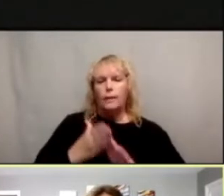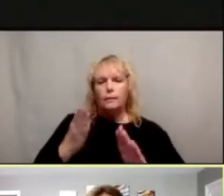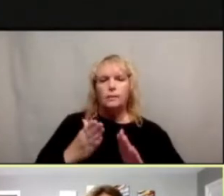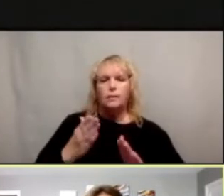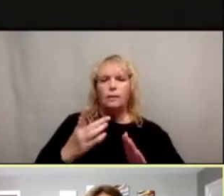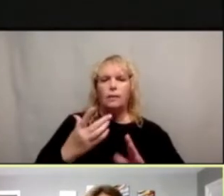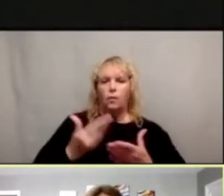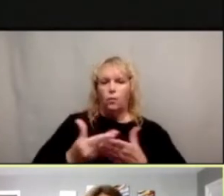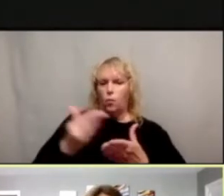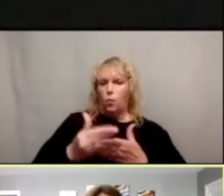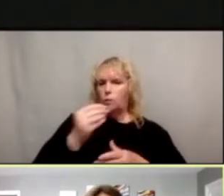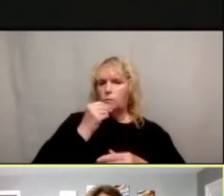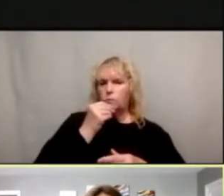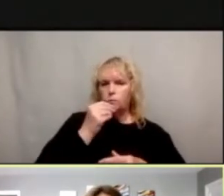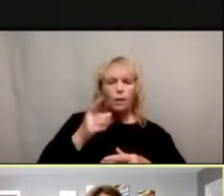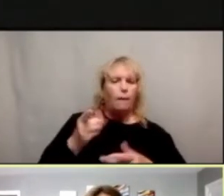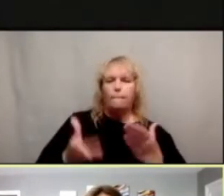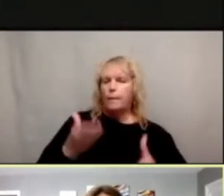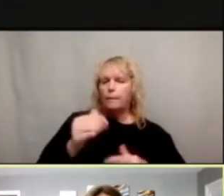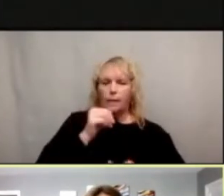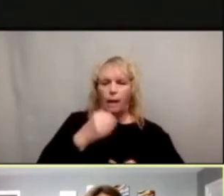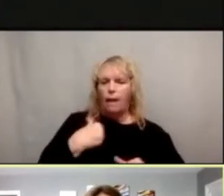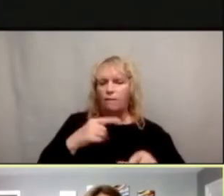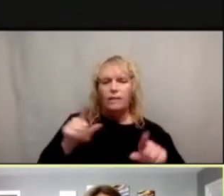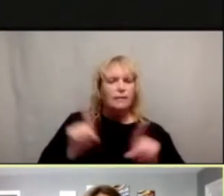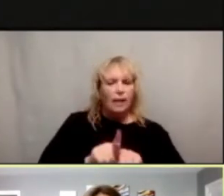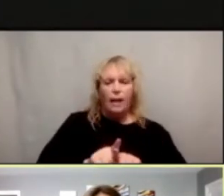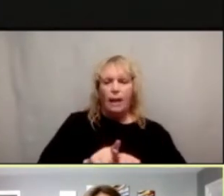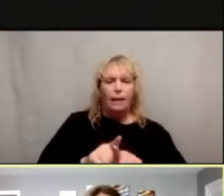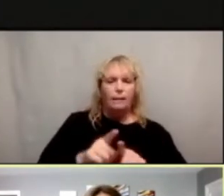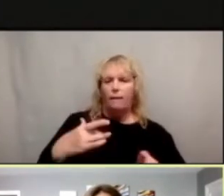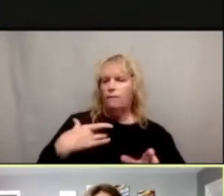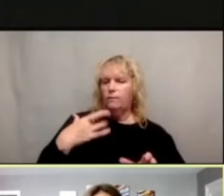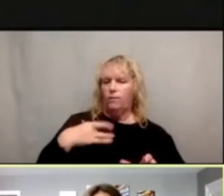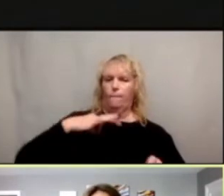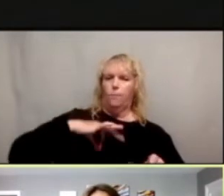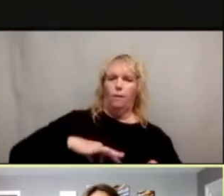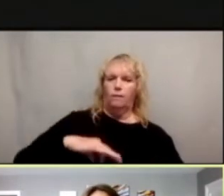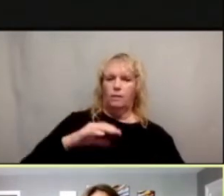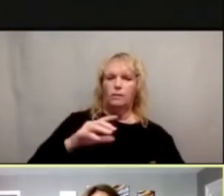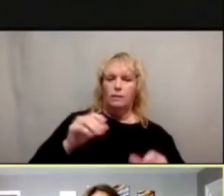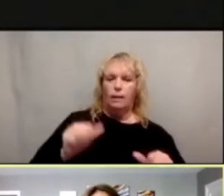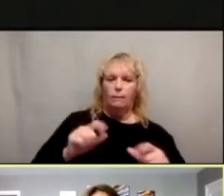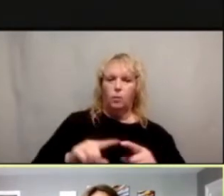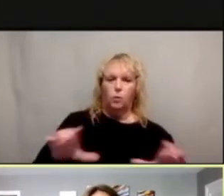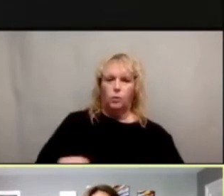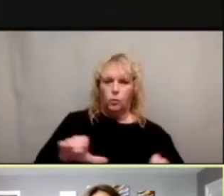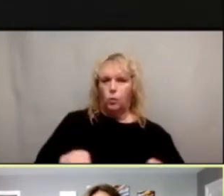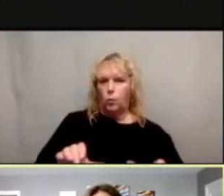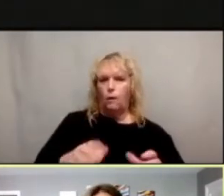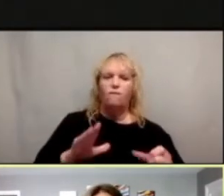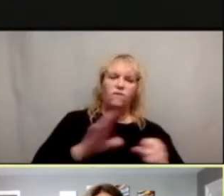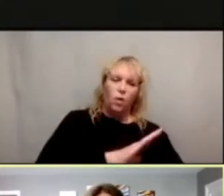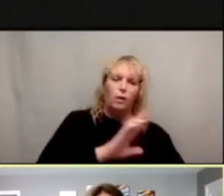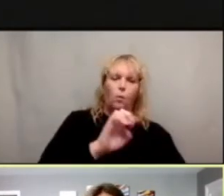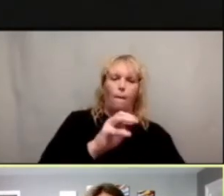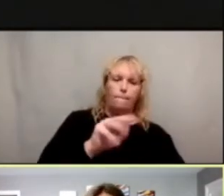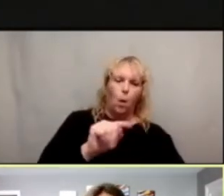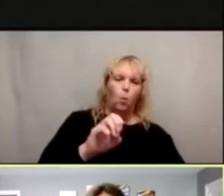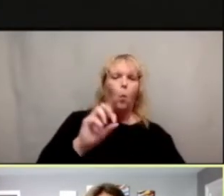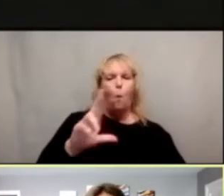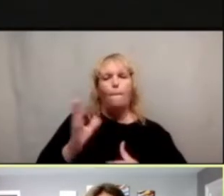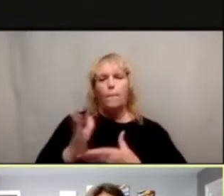not have the same privileges, right, of being able to conduct their work either fully remote or partly remotely. Next slide,